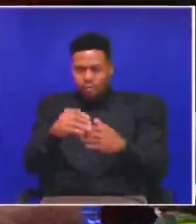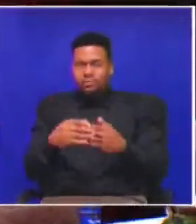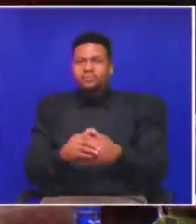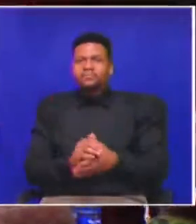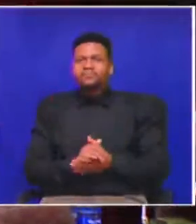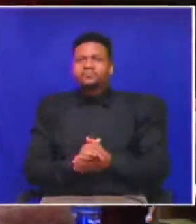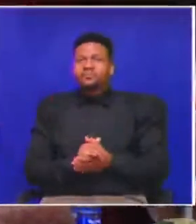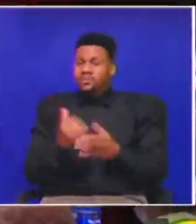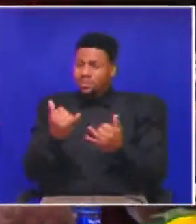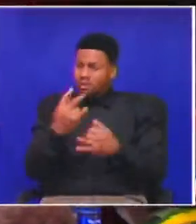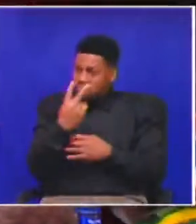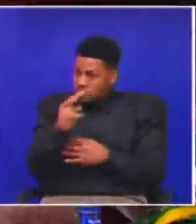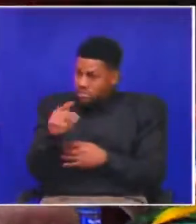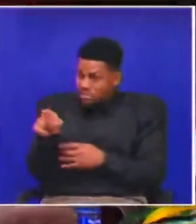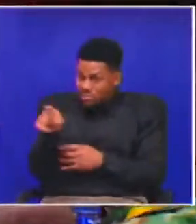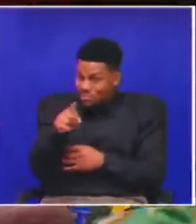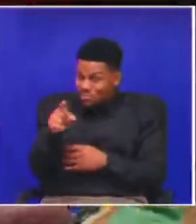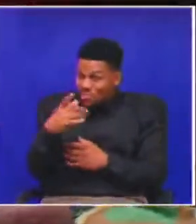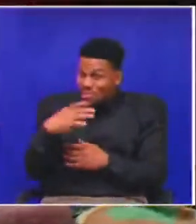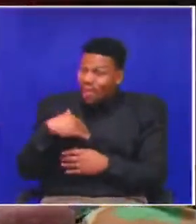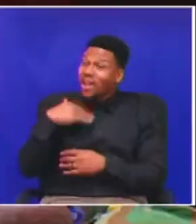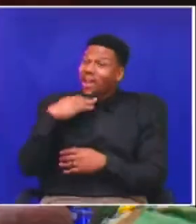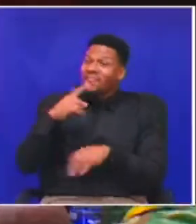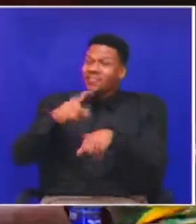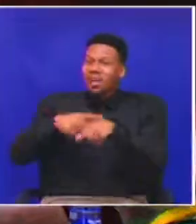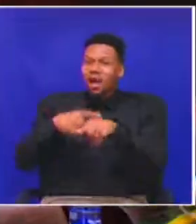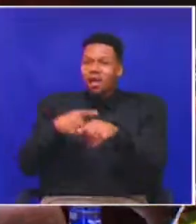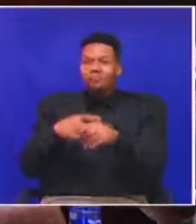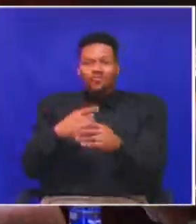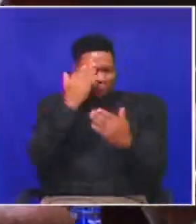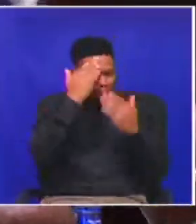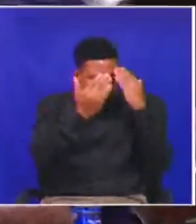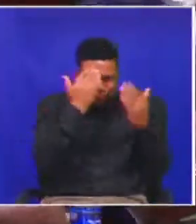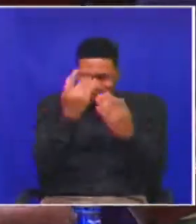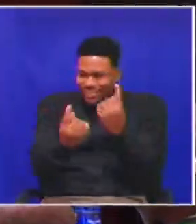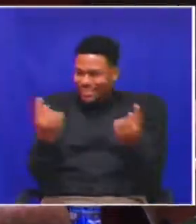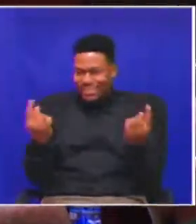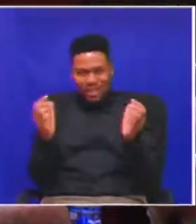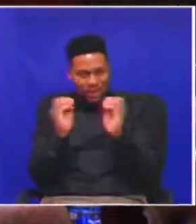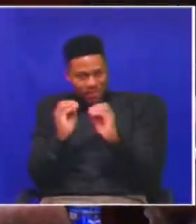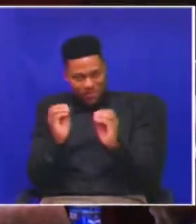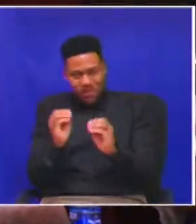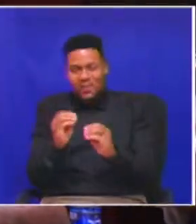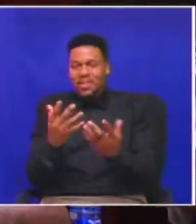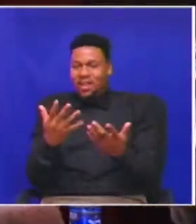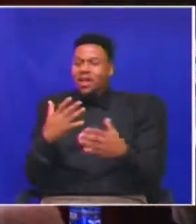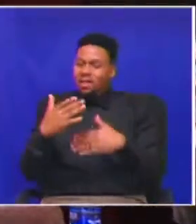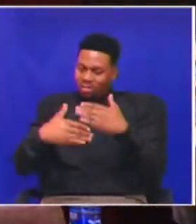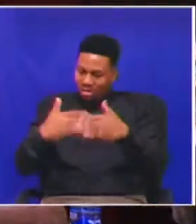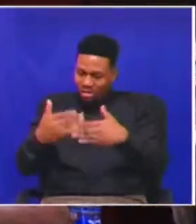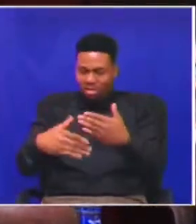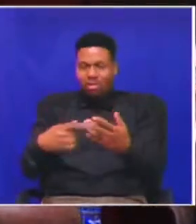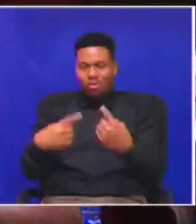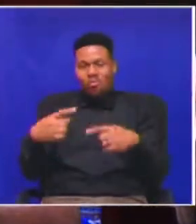I can see you didn't have enough time to greet each other. We will do so as we go along.